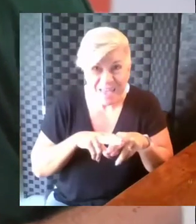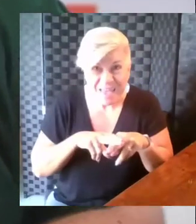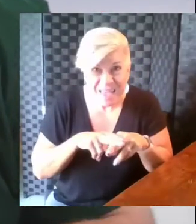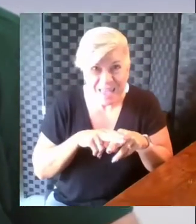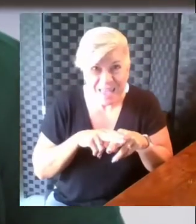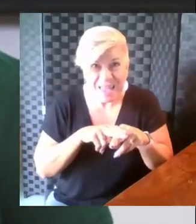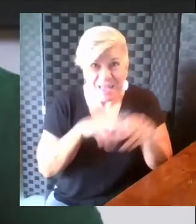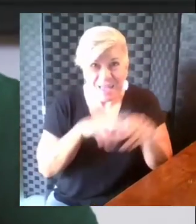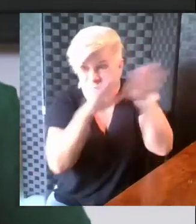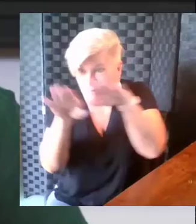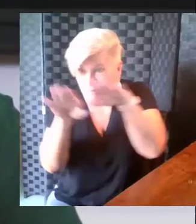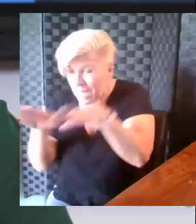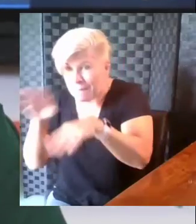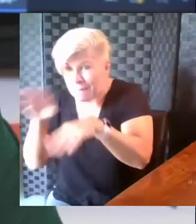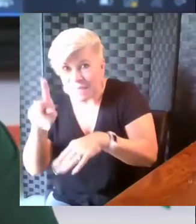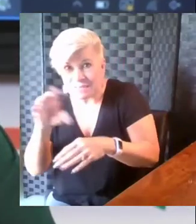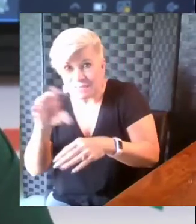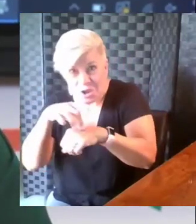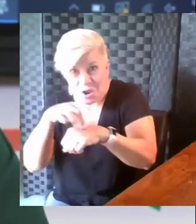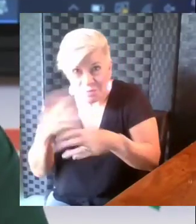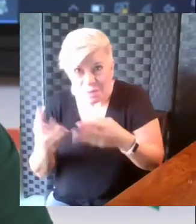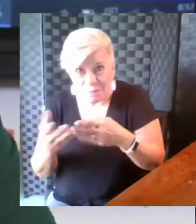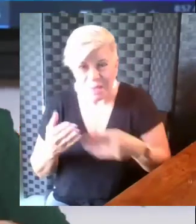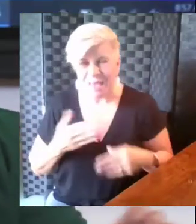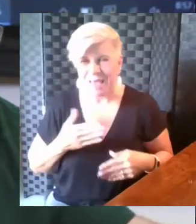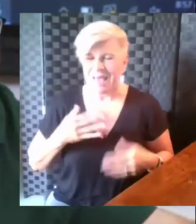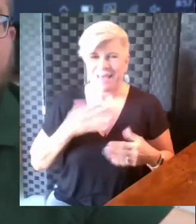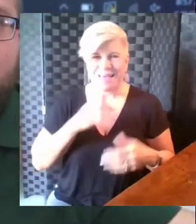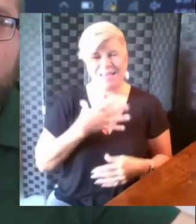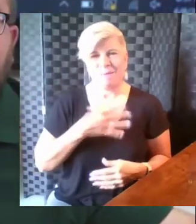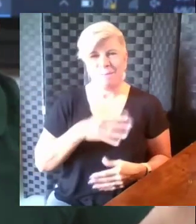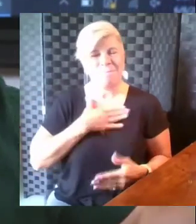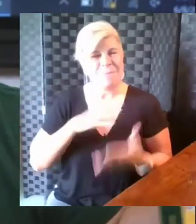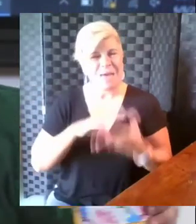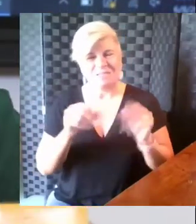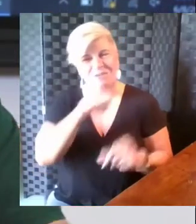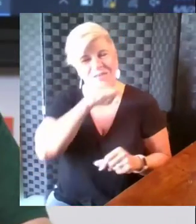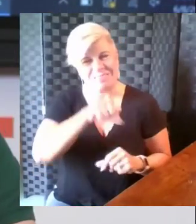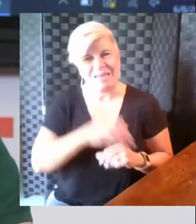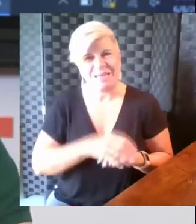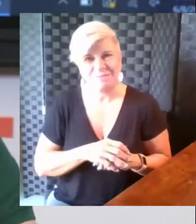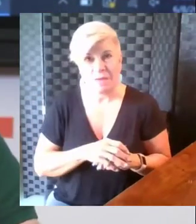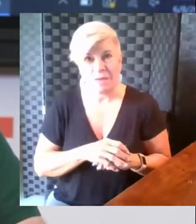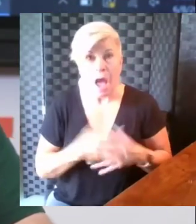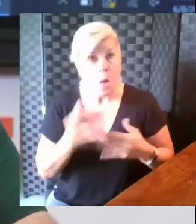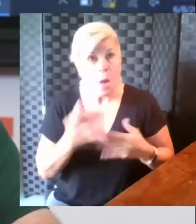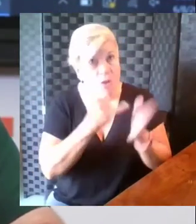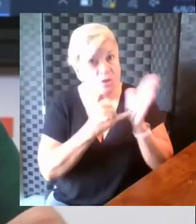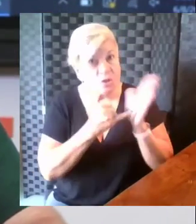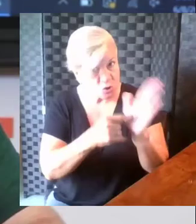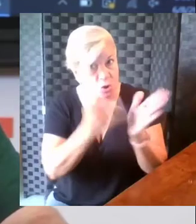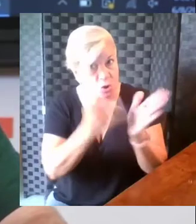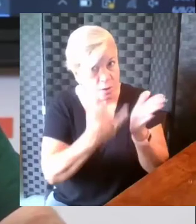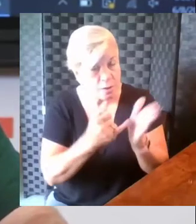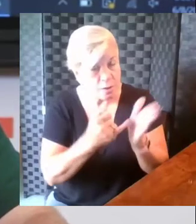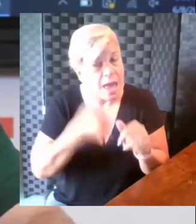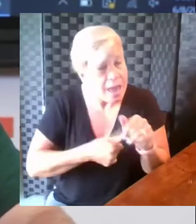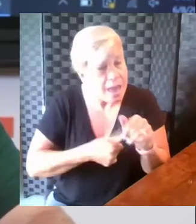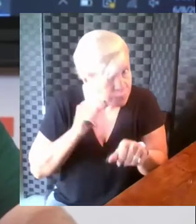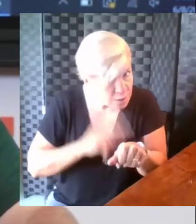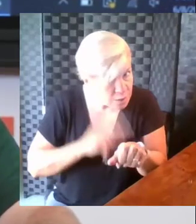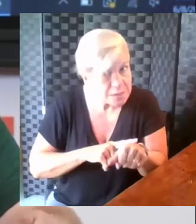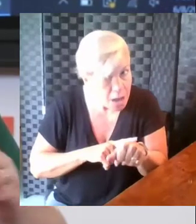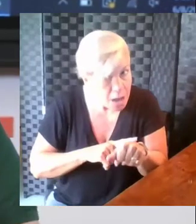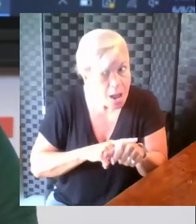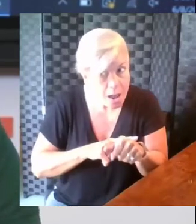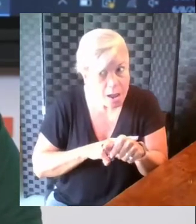to Earth together. But so far, I'm pretty happy with this story. So I'm going to illustrate it for you because I want you to see that every time